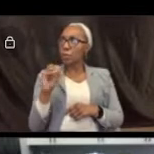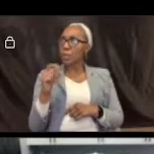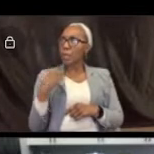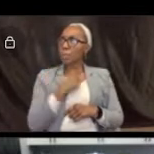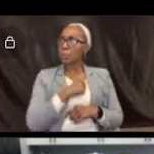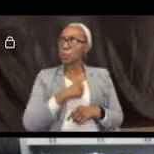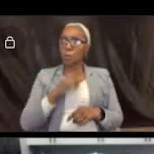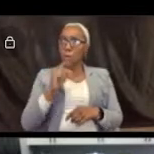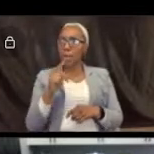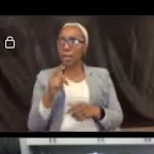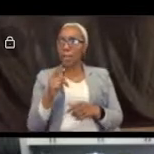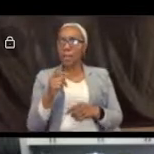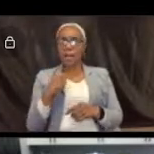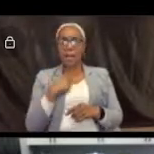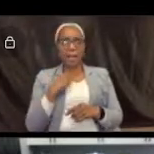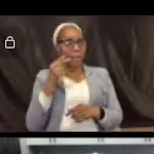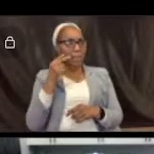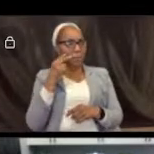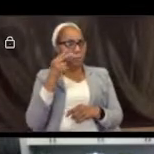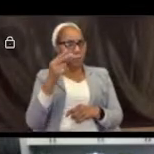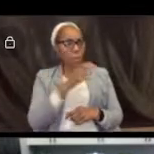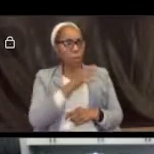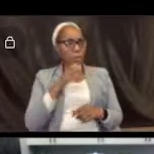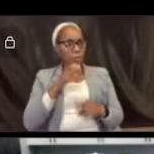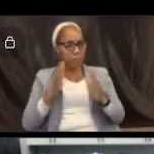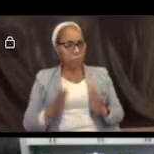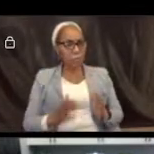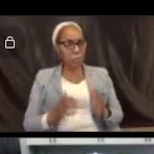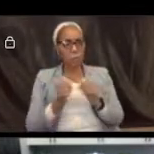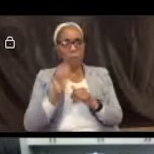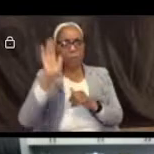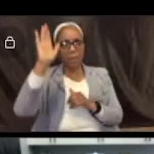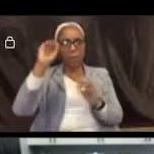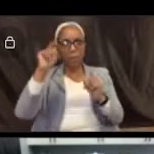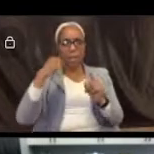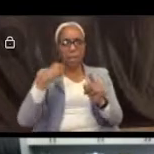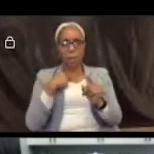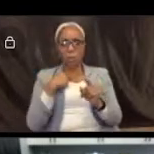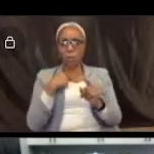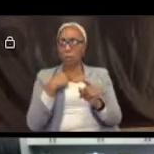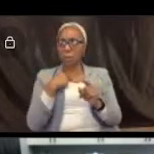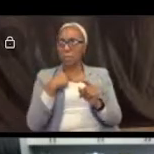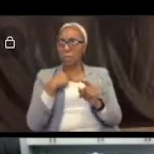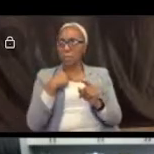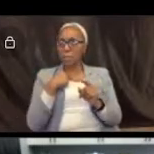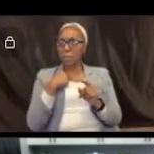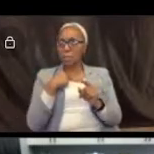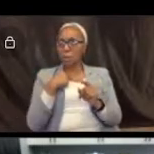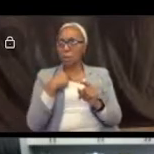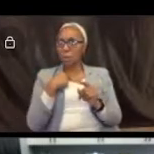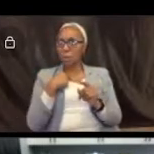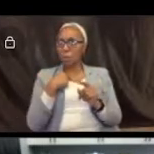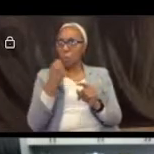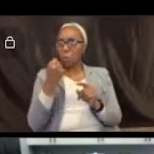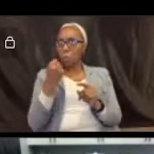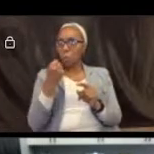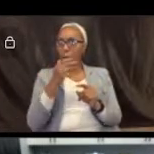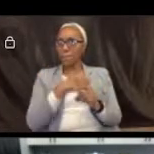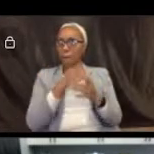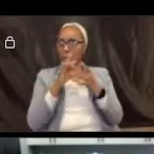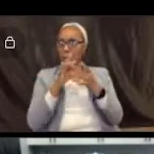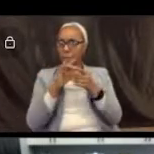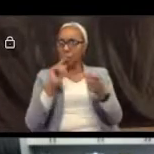I see a commissioner with the hand raised. I'll withhold my comments till the other commissioners' questions are asked.